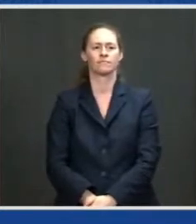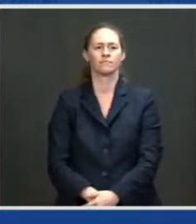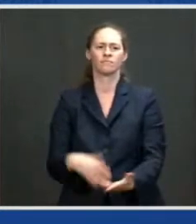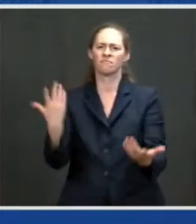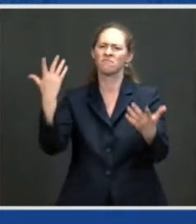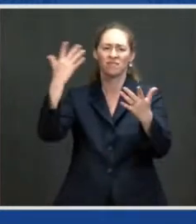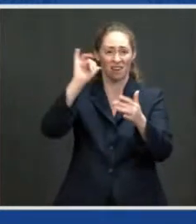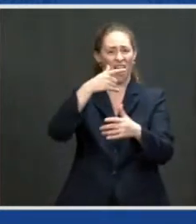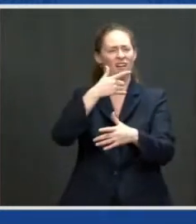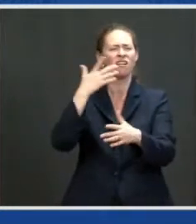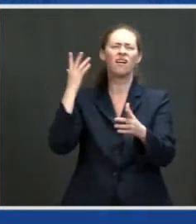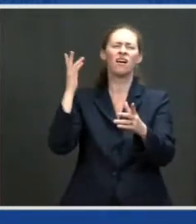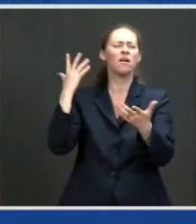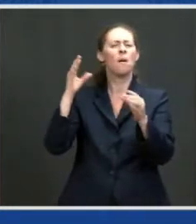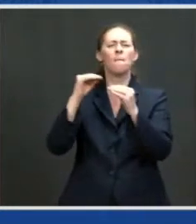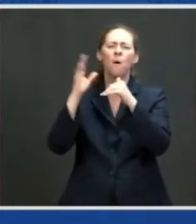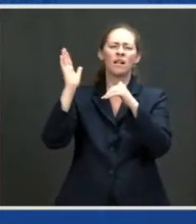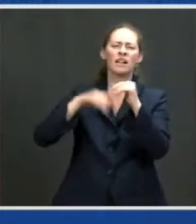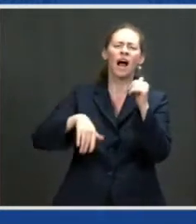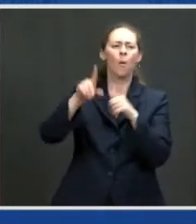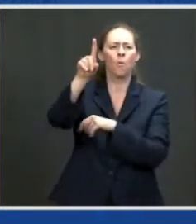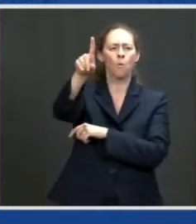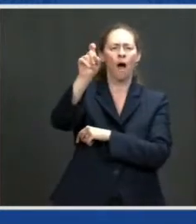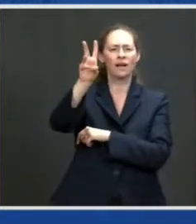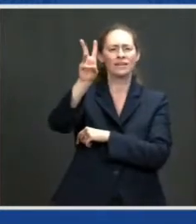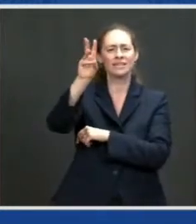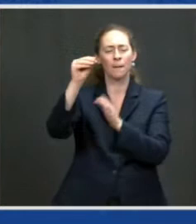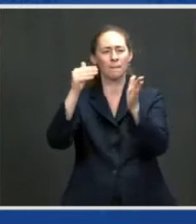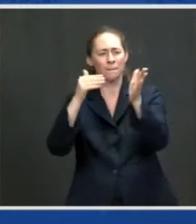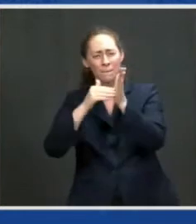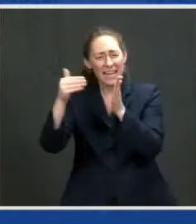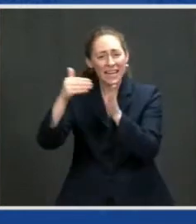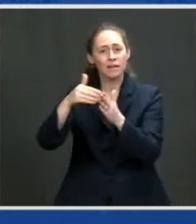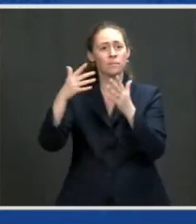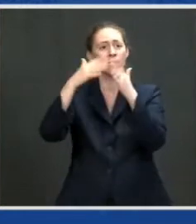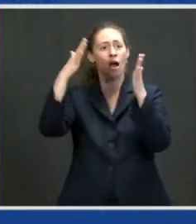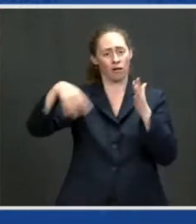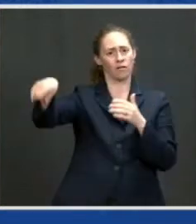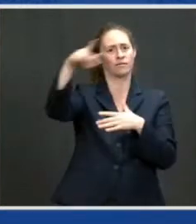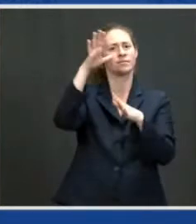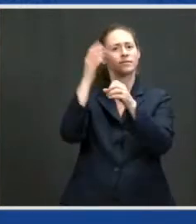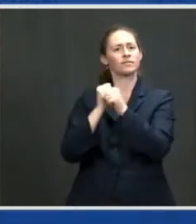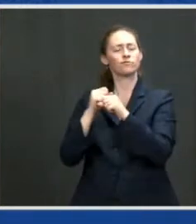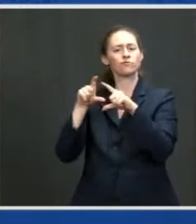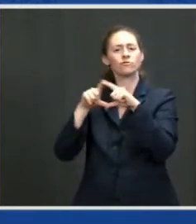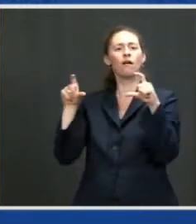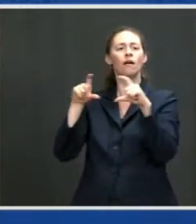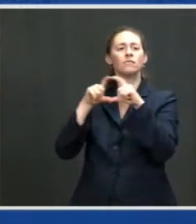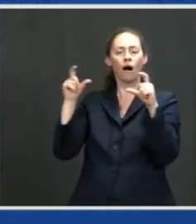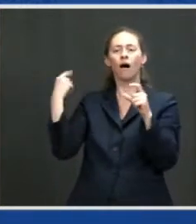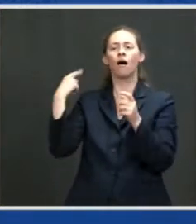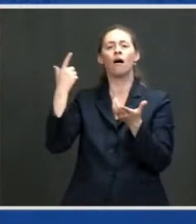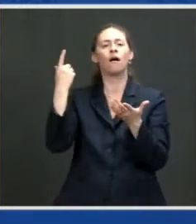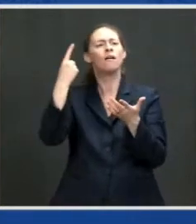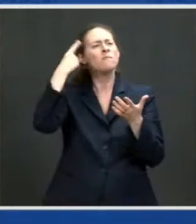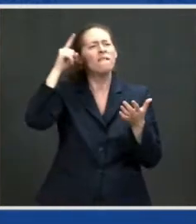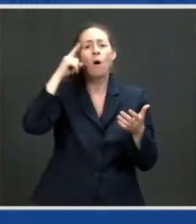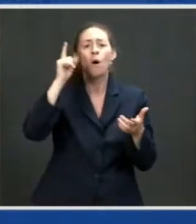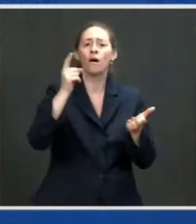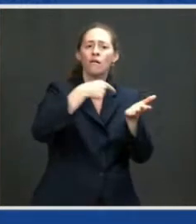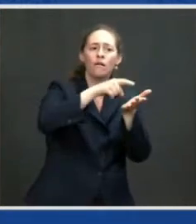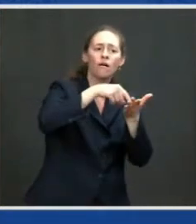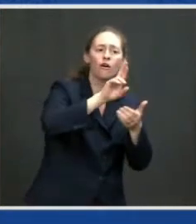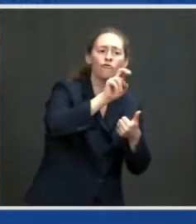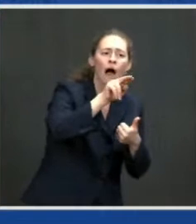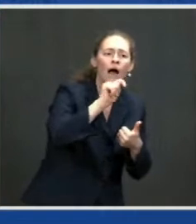got a rescue payment of $1,400. It's gone out helping families pay their rent, pay their bills, buy their groceries, and maybe most